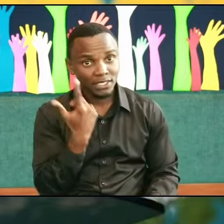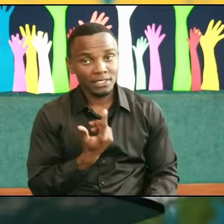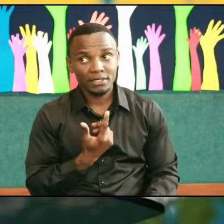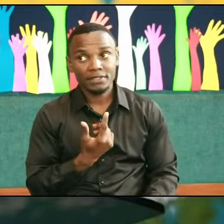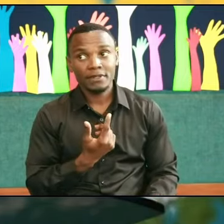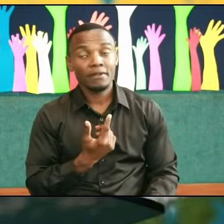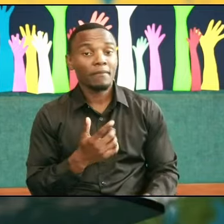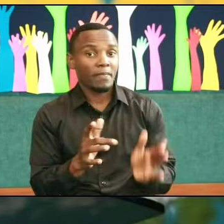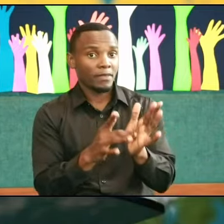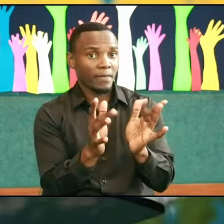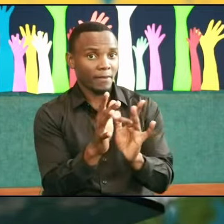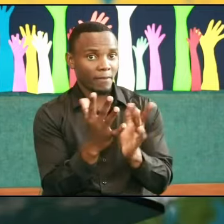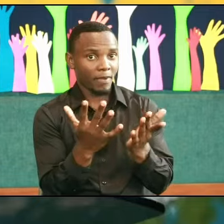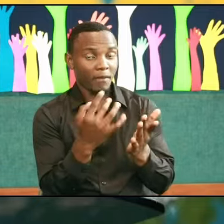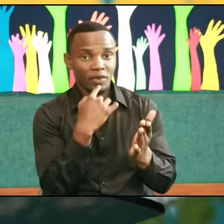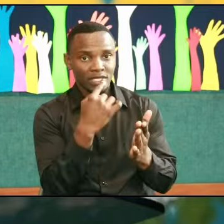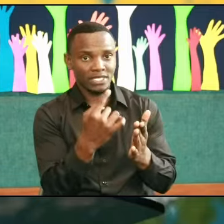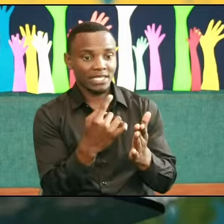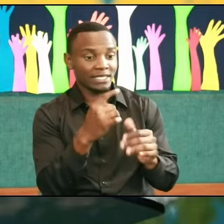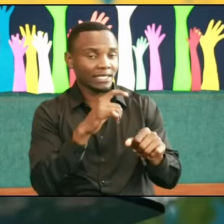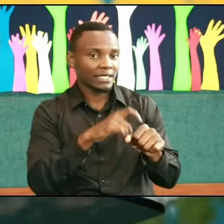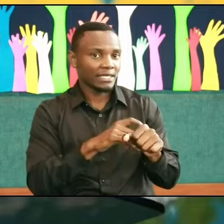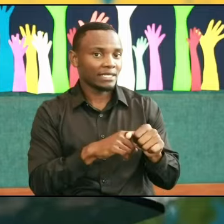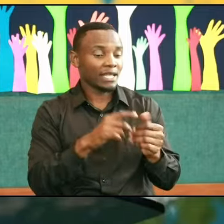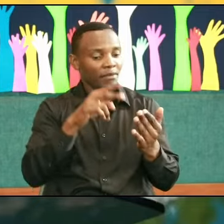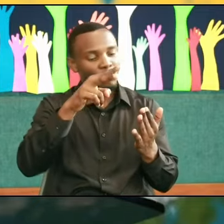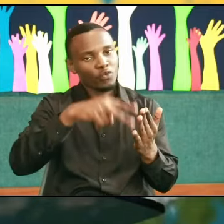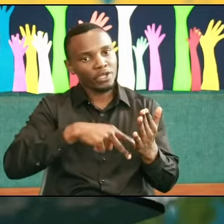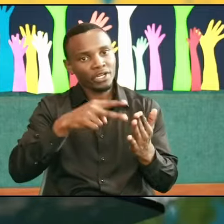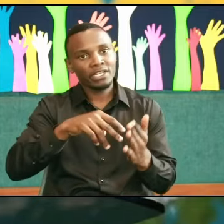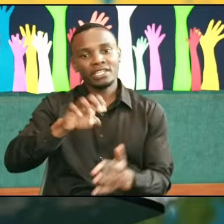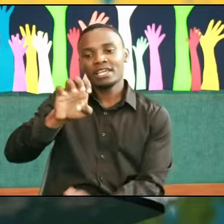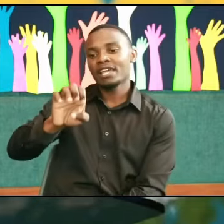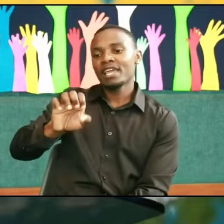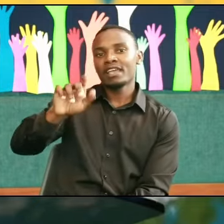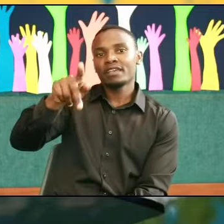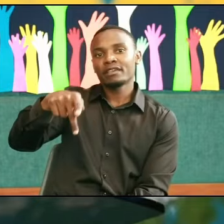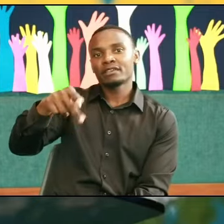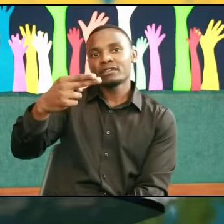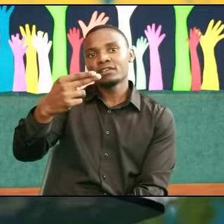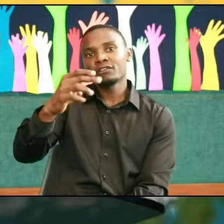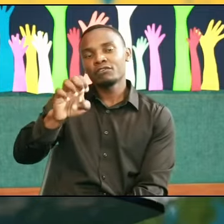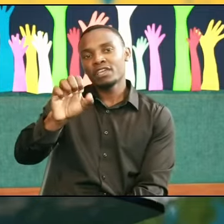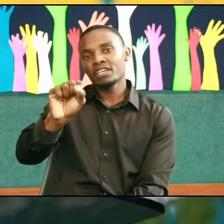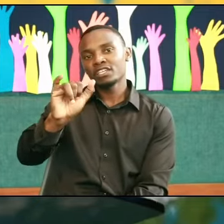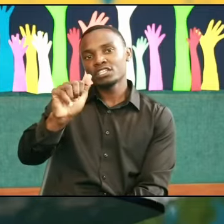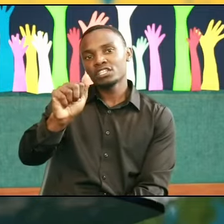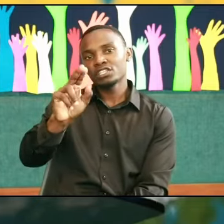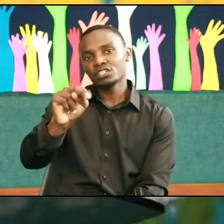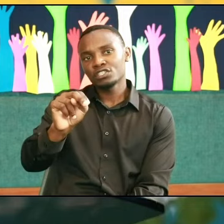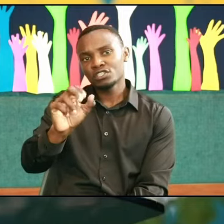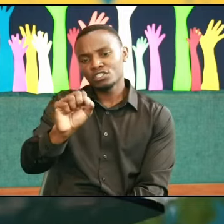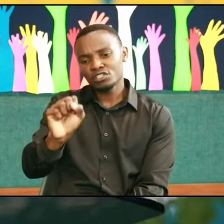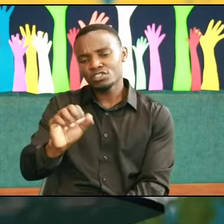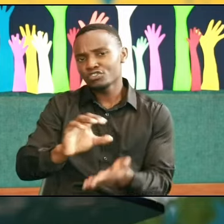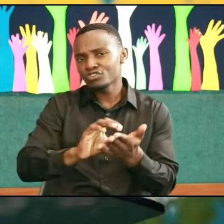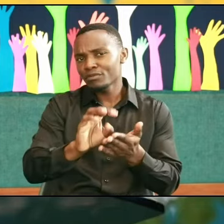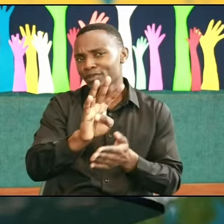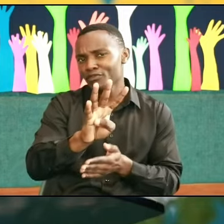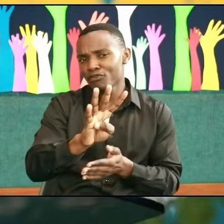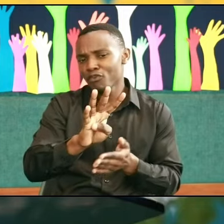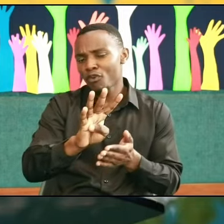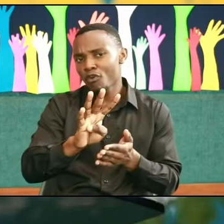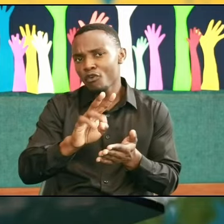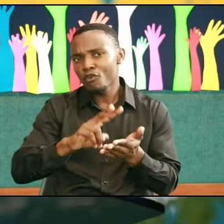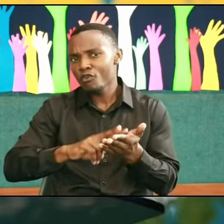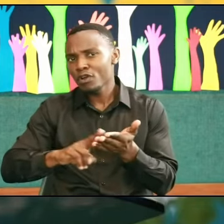this is what the Bible says. When we go to the book of Ephesians, I think it's Ephesians chapter 4 and verse 26.